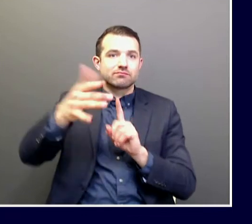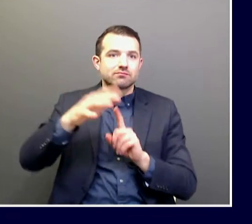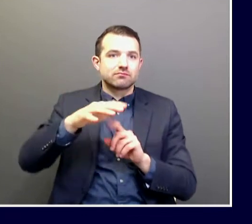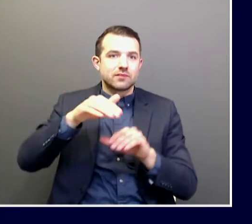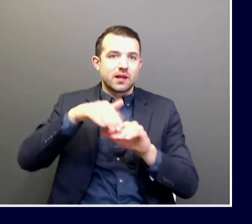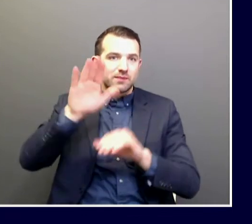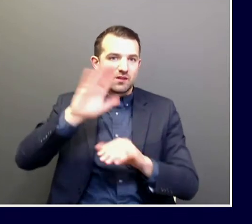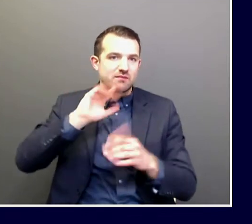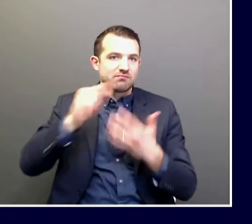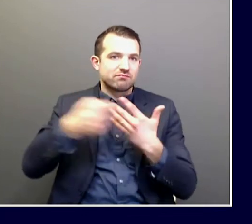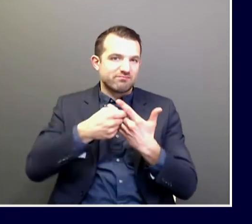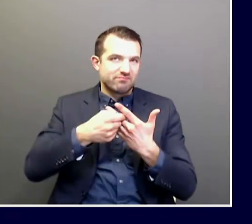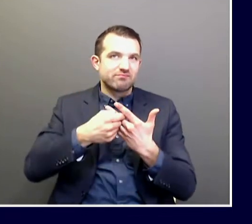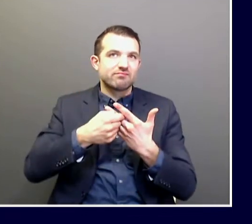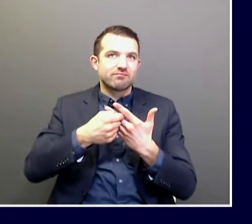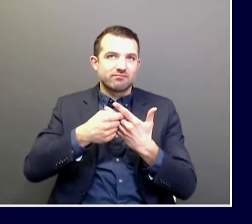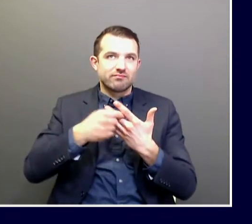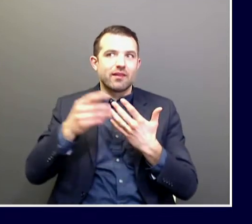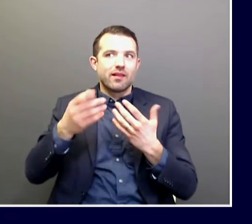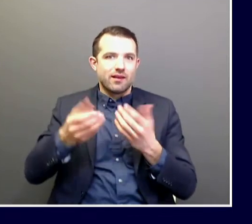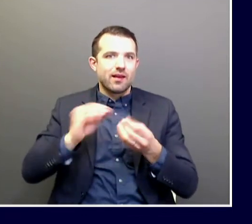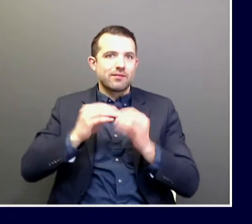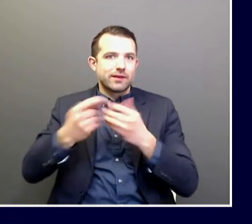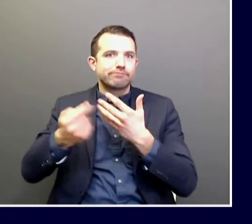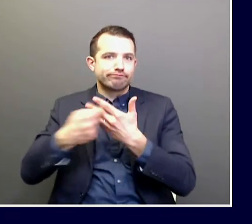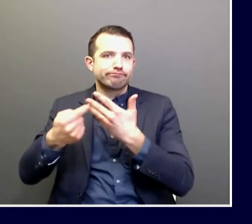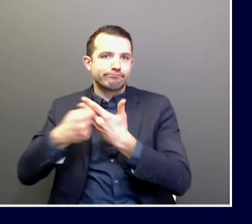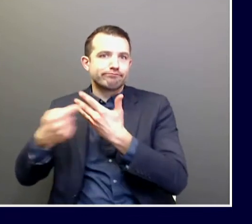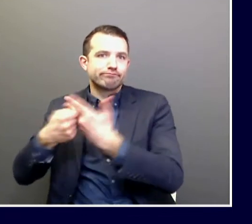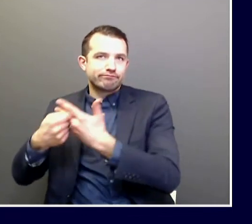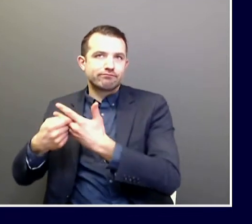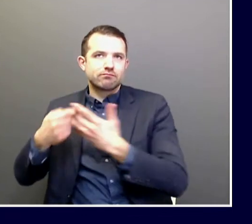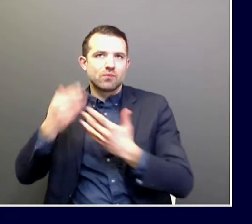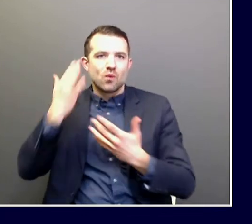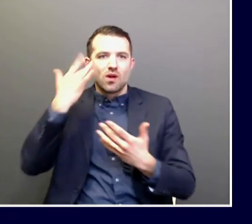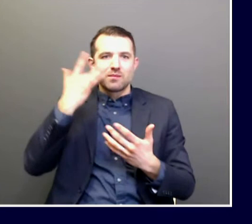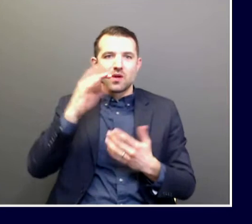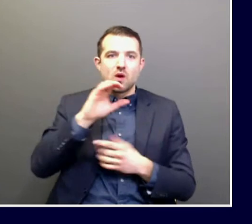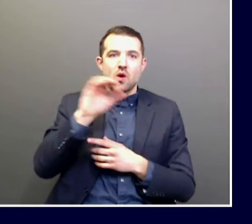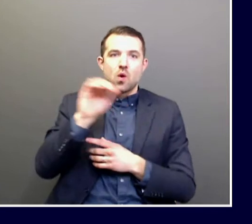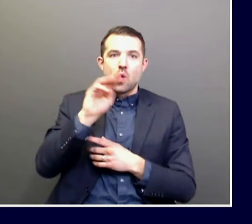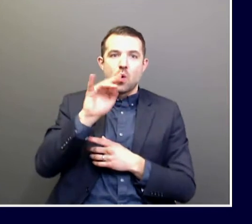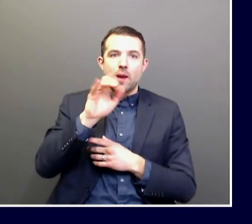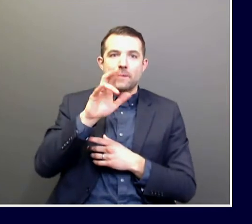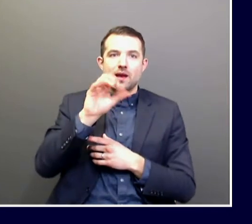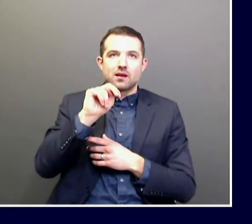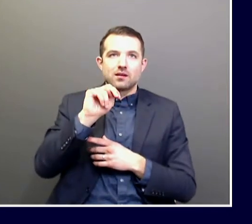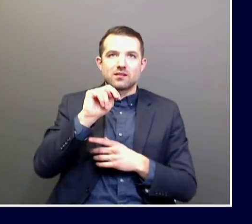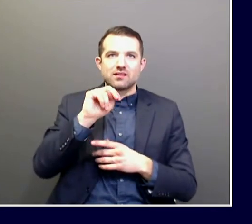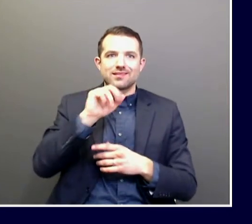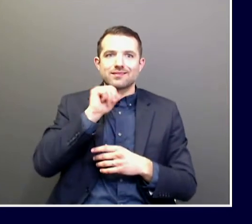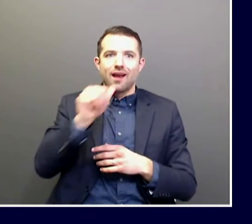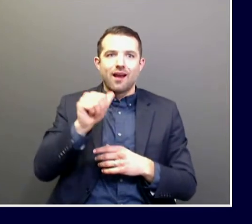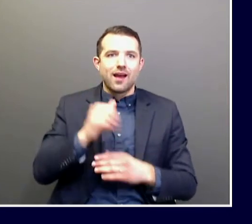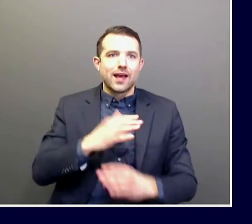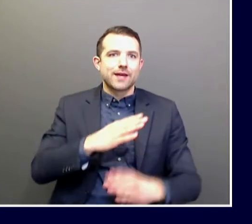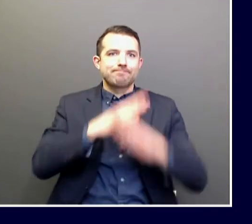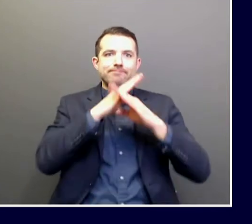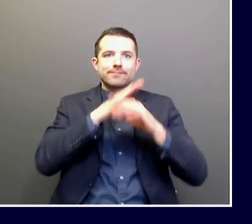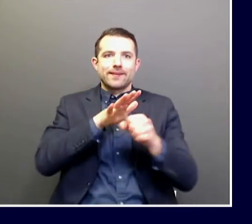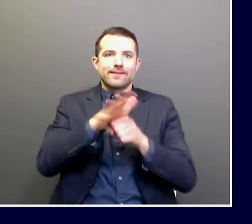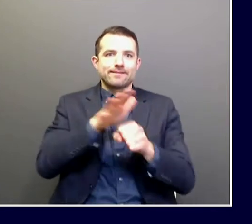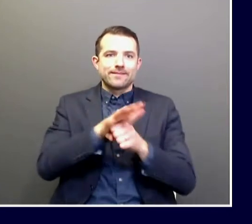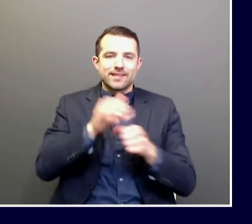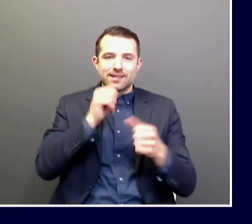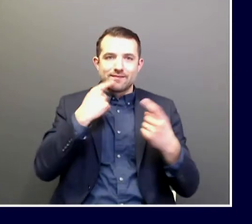significantly against the Omicron variant. But that once they got a booster, the effectiveness raised back up to about